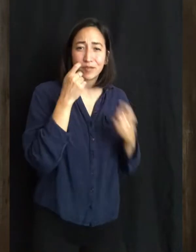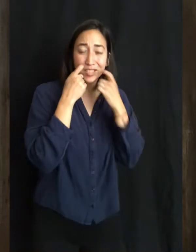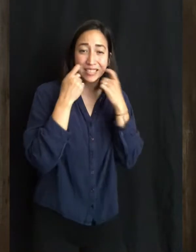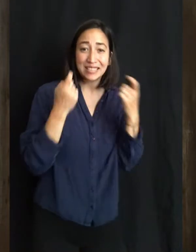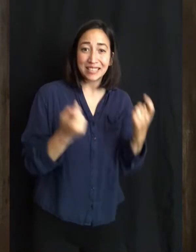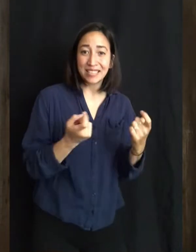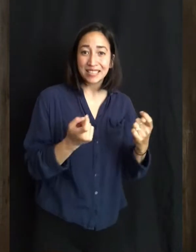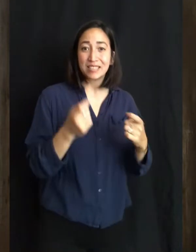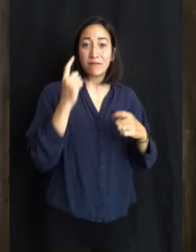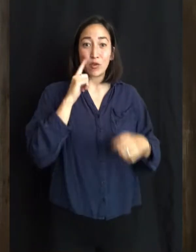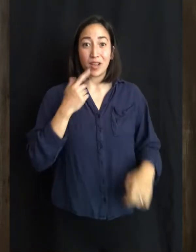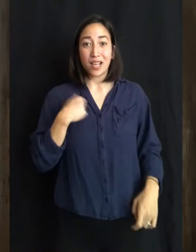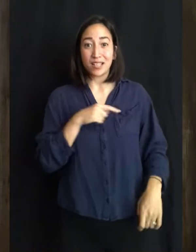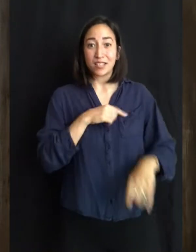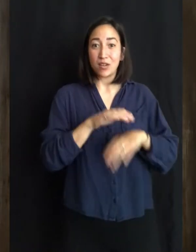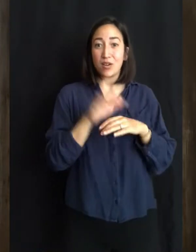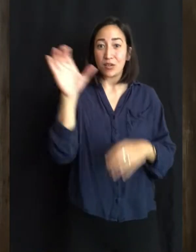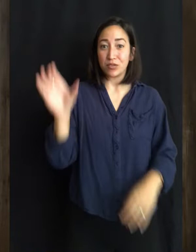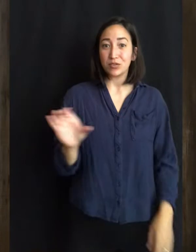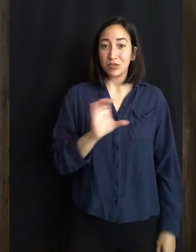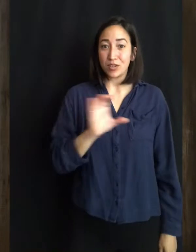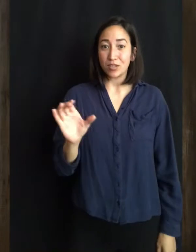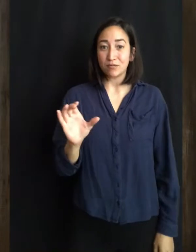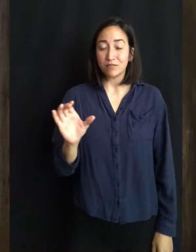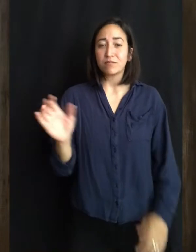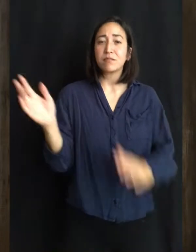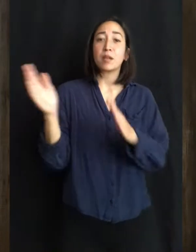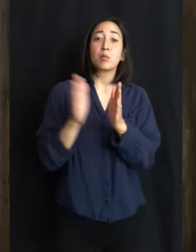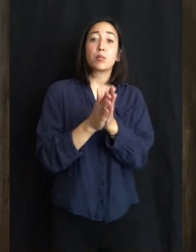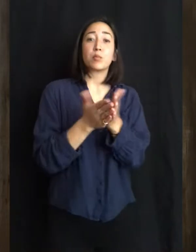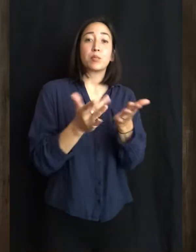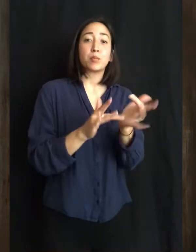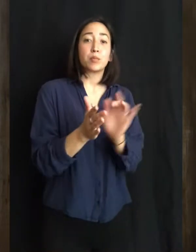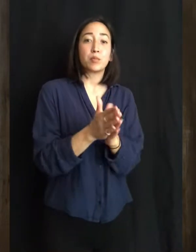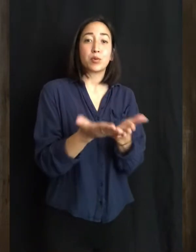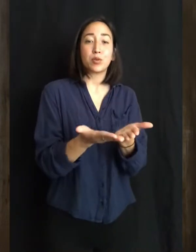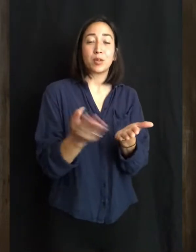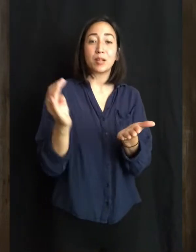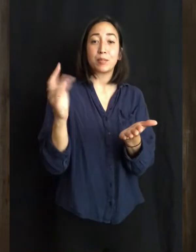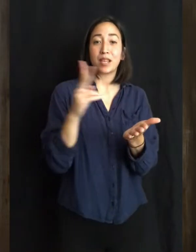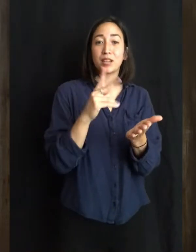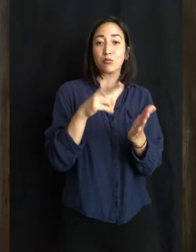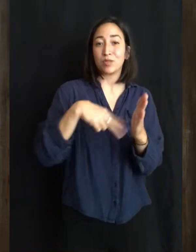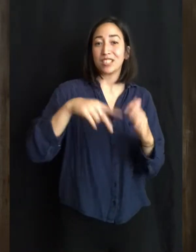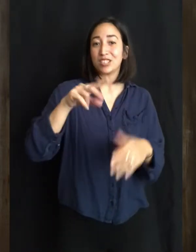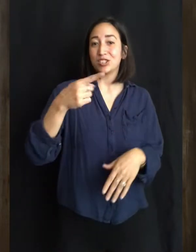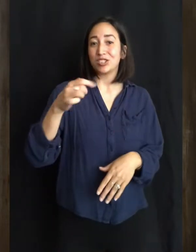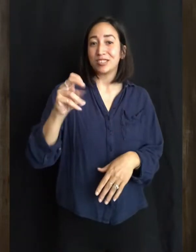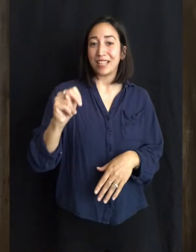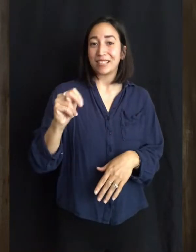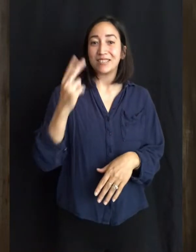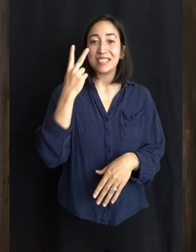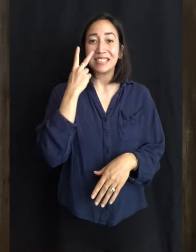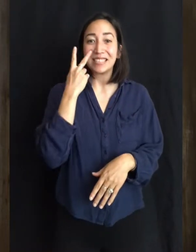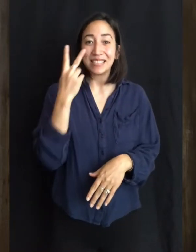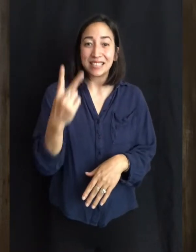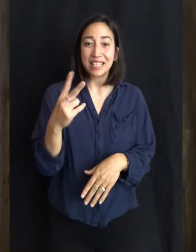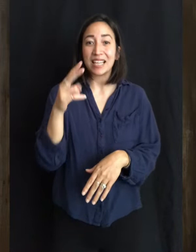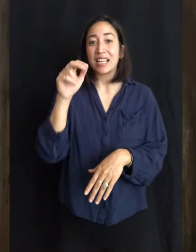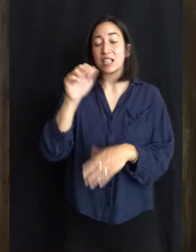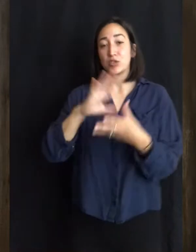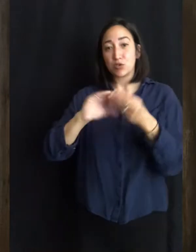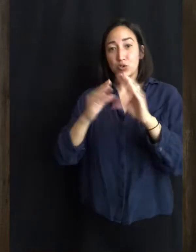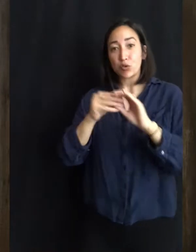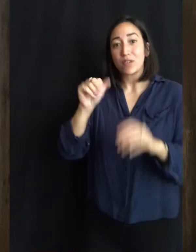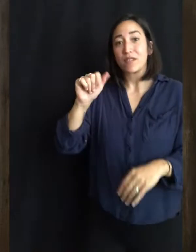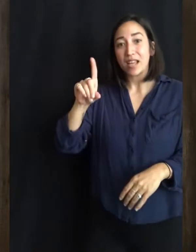in Genesis, we see into the story of Adam and Eve, into the creation of humanity, into